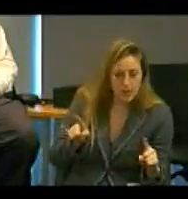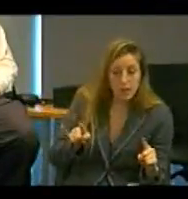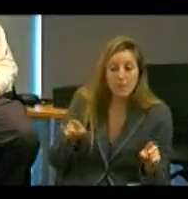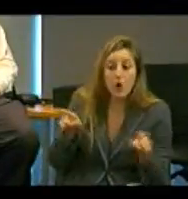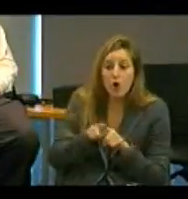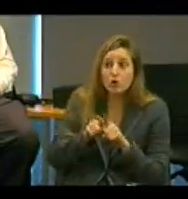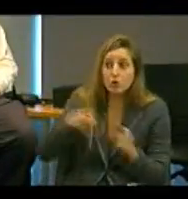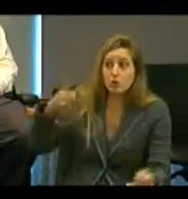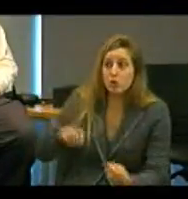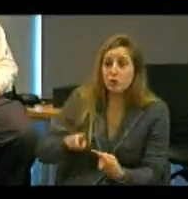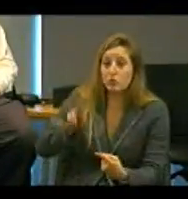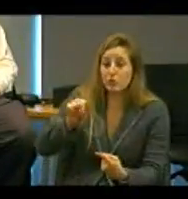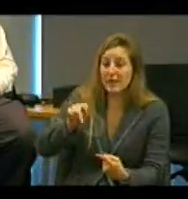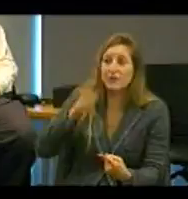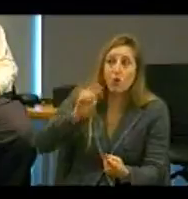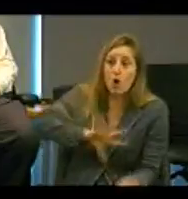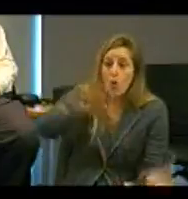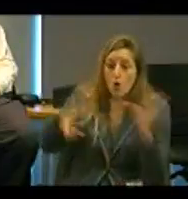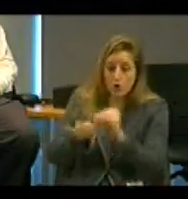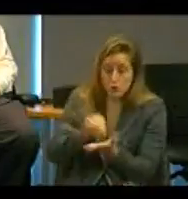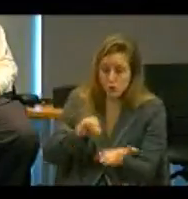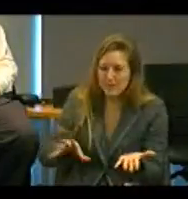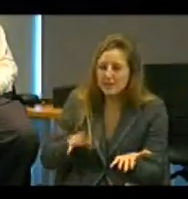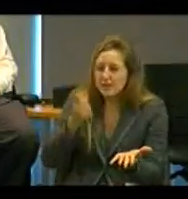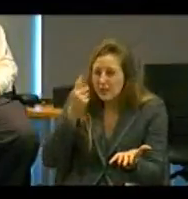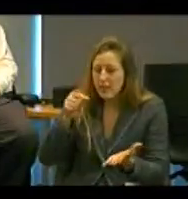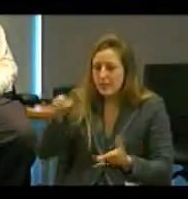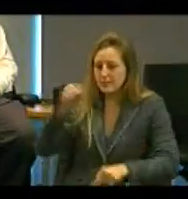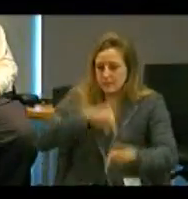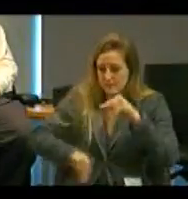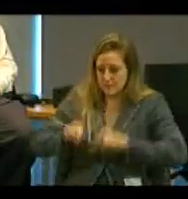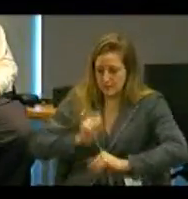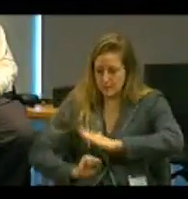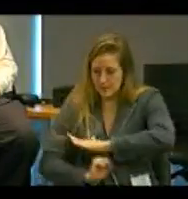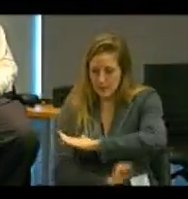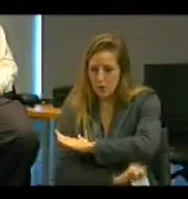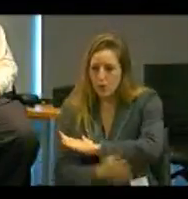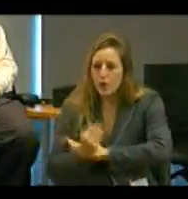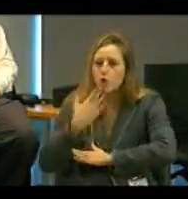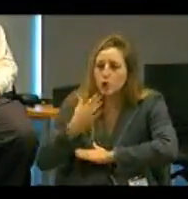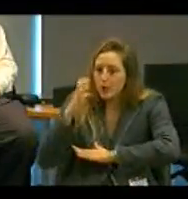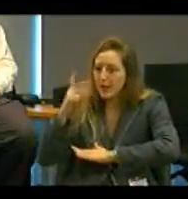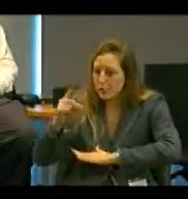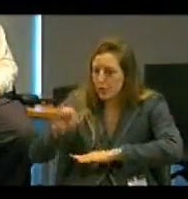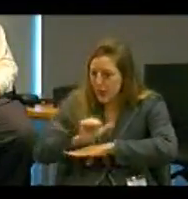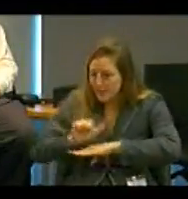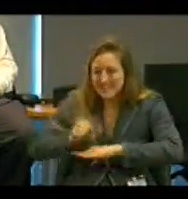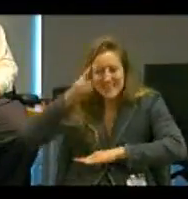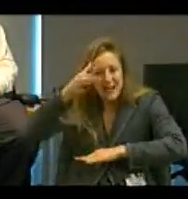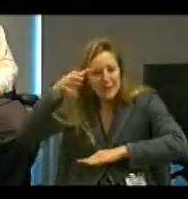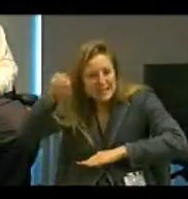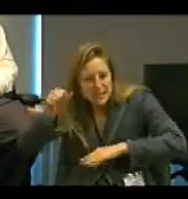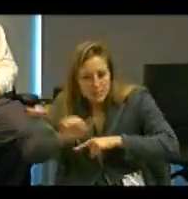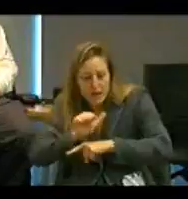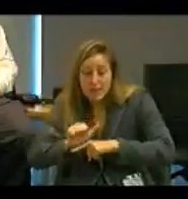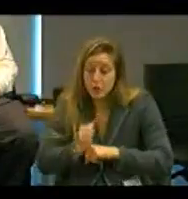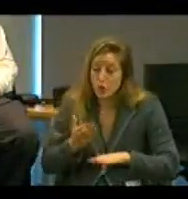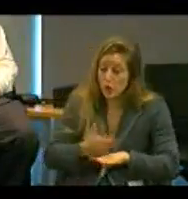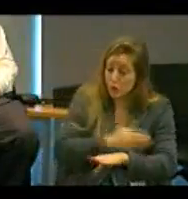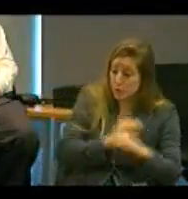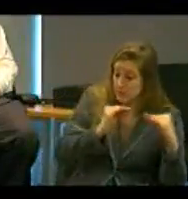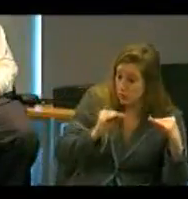all students. This is really about good educational practice, common sense practice, improving instruction,